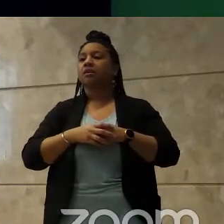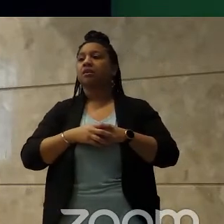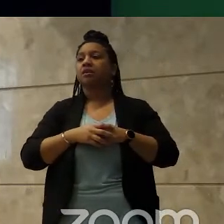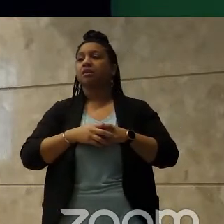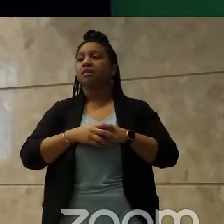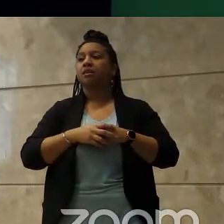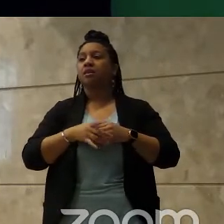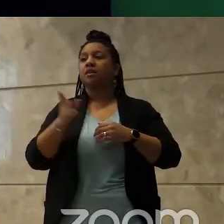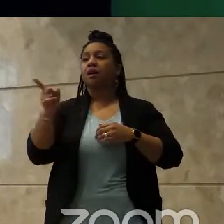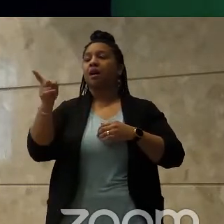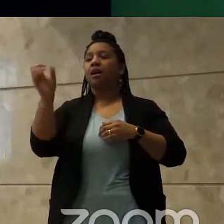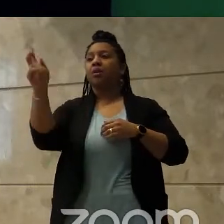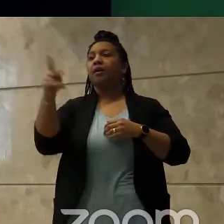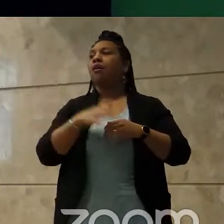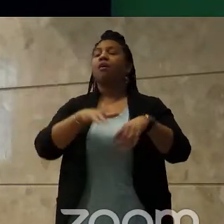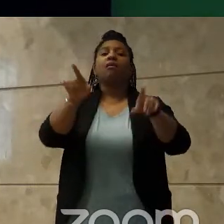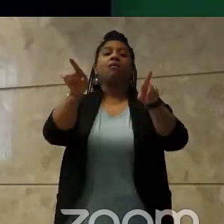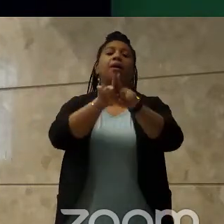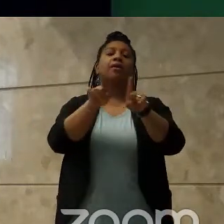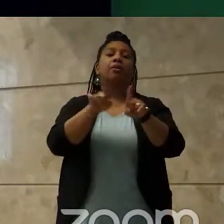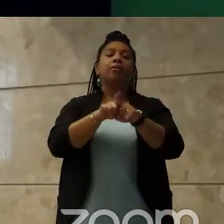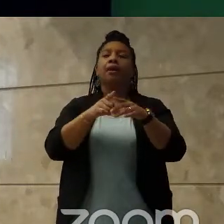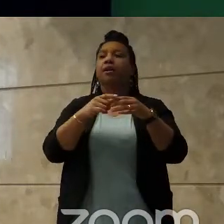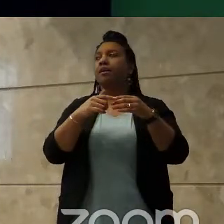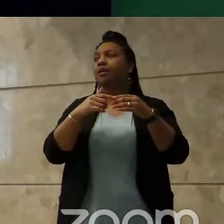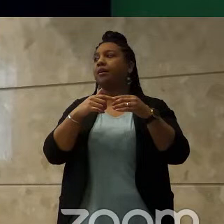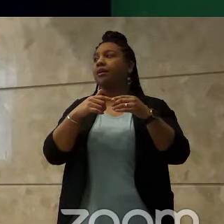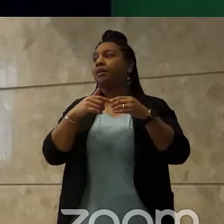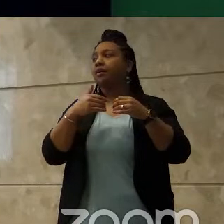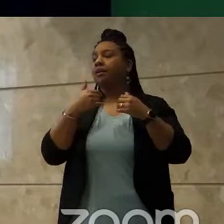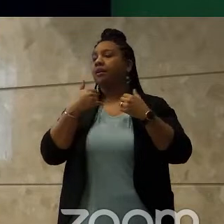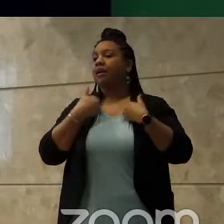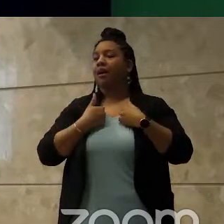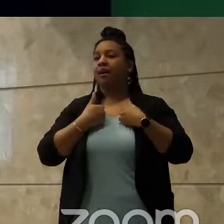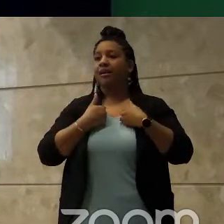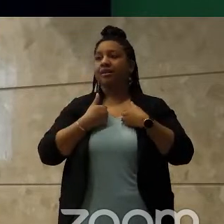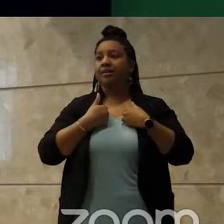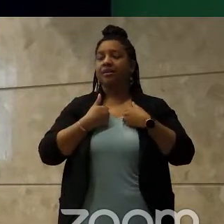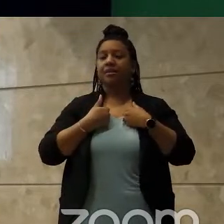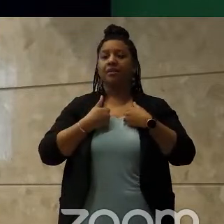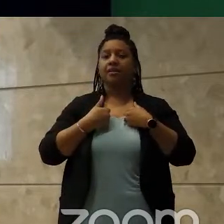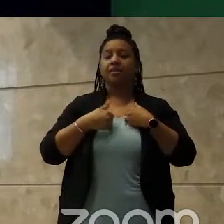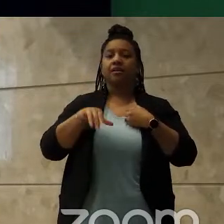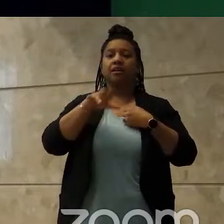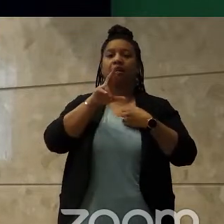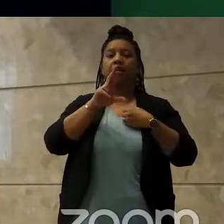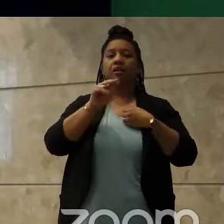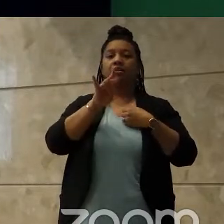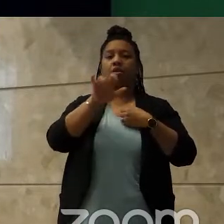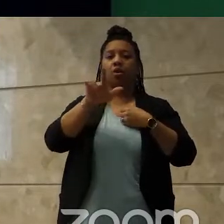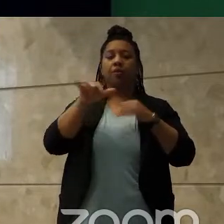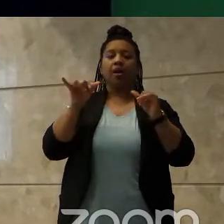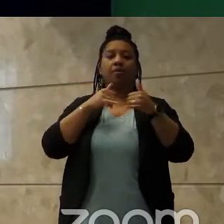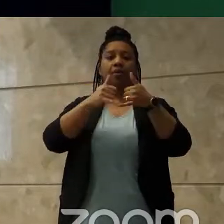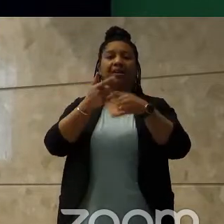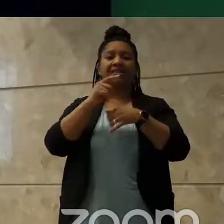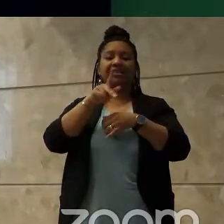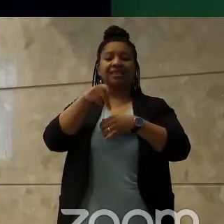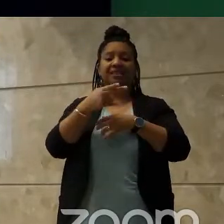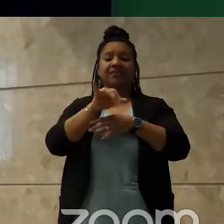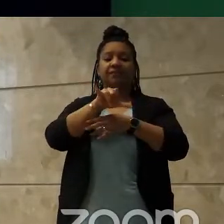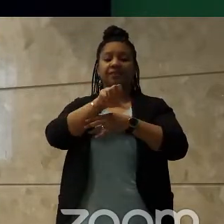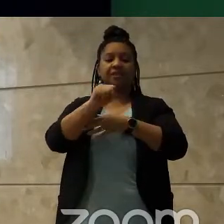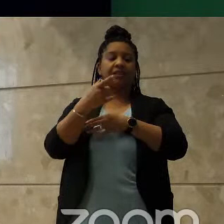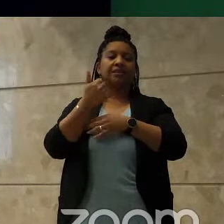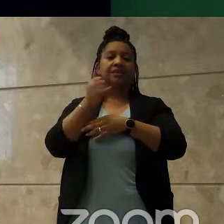She's got some for me right here. By the way, I, Robbie, the Nobel laureate who earned the Nobel Prize in physics in the 40s, said that when he was growing